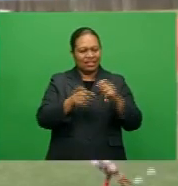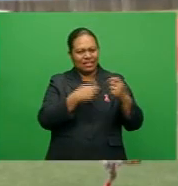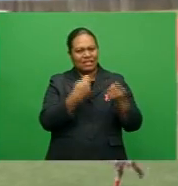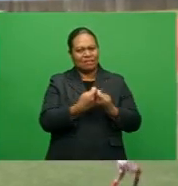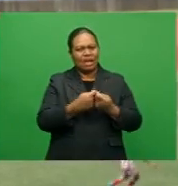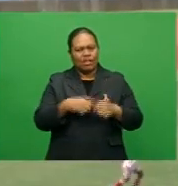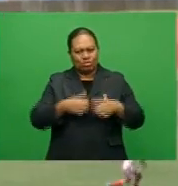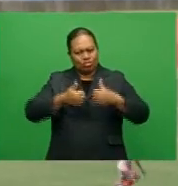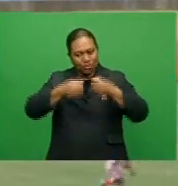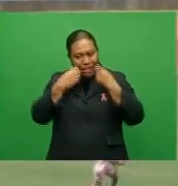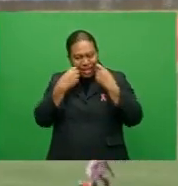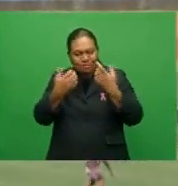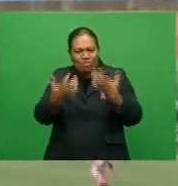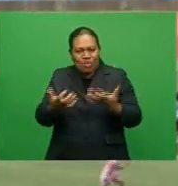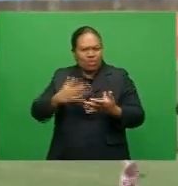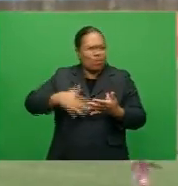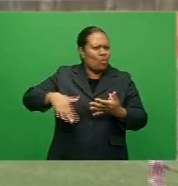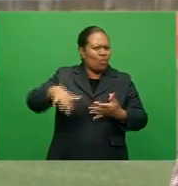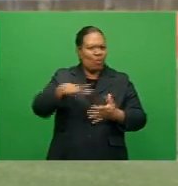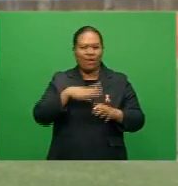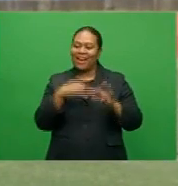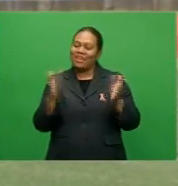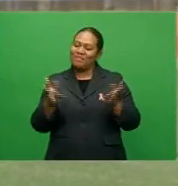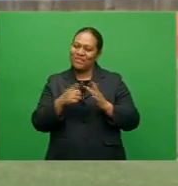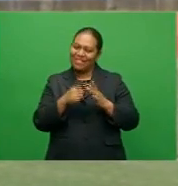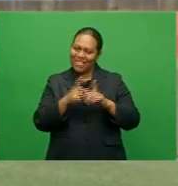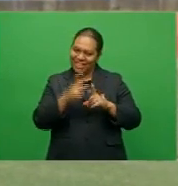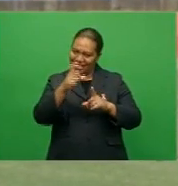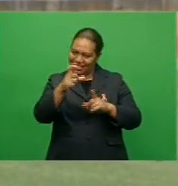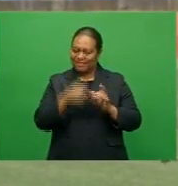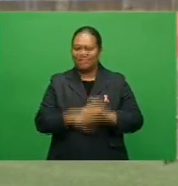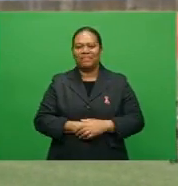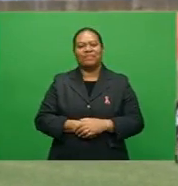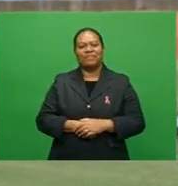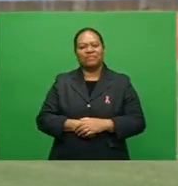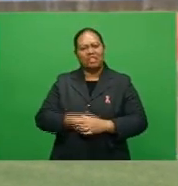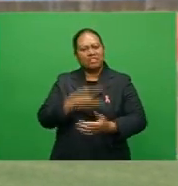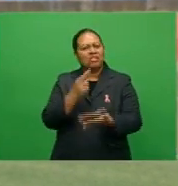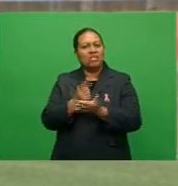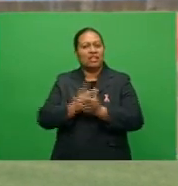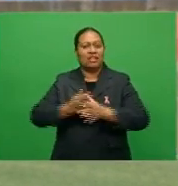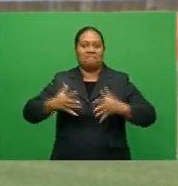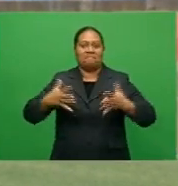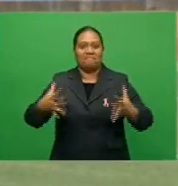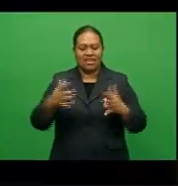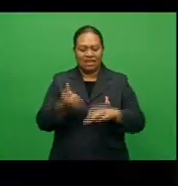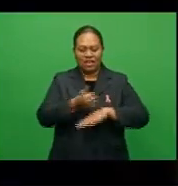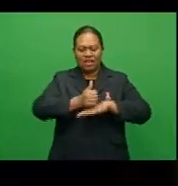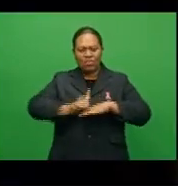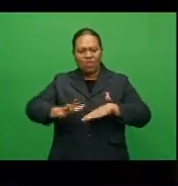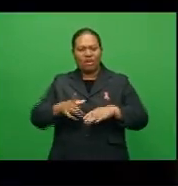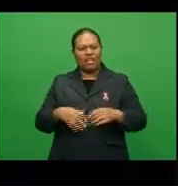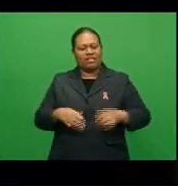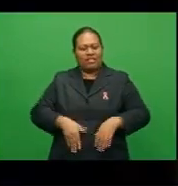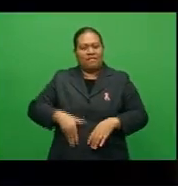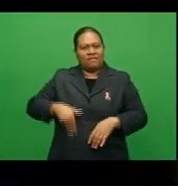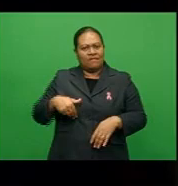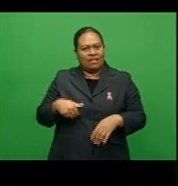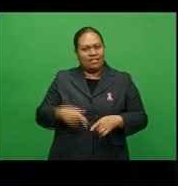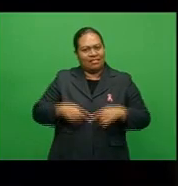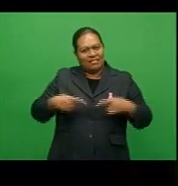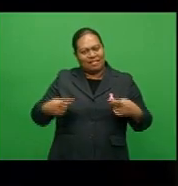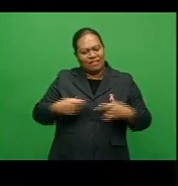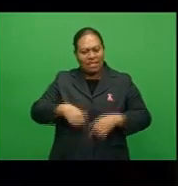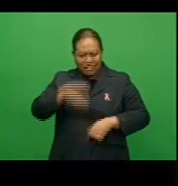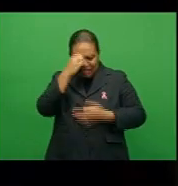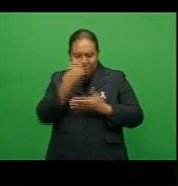exposure. Now that they're all playing at the IDC, you know, they're playing in a really big ground and they feel like they are, you know, really playing